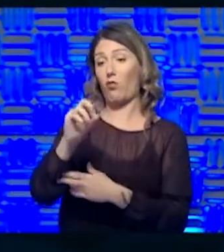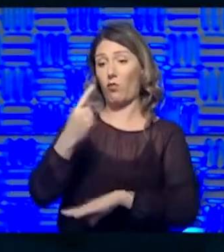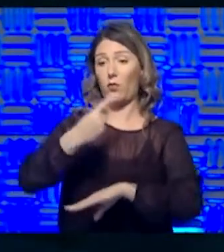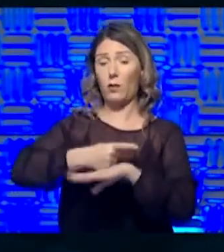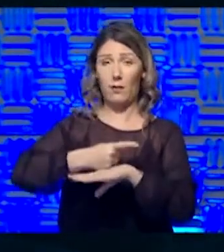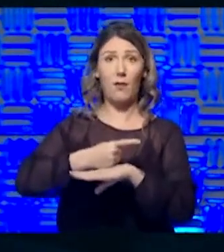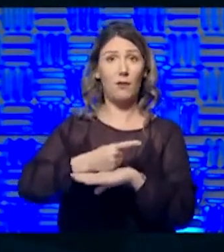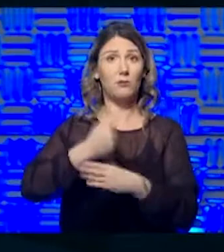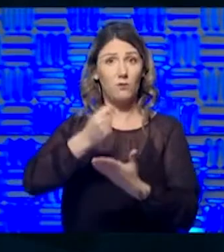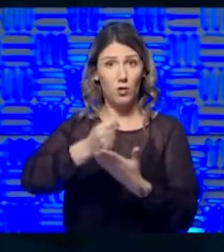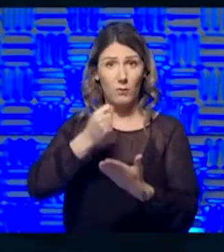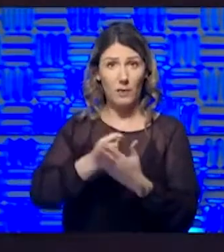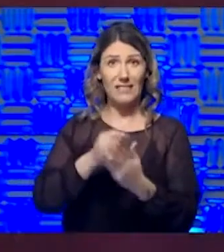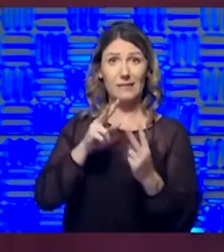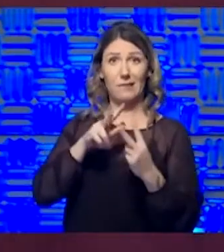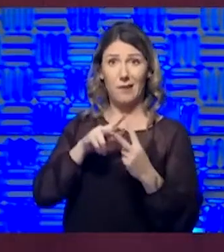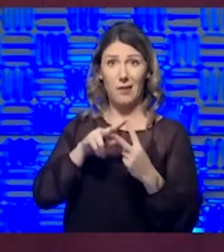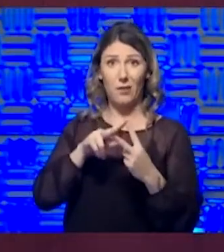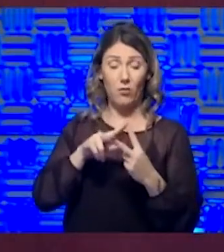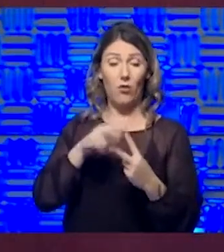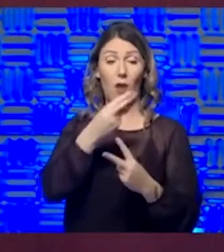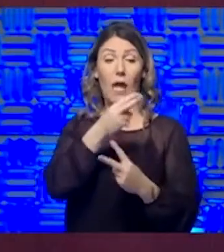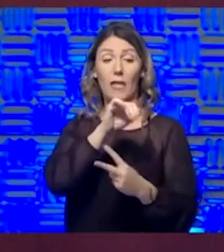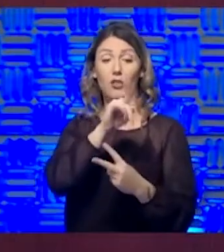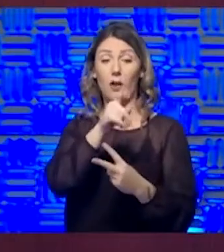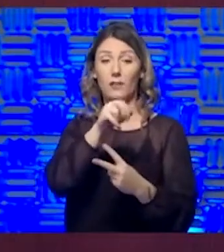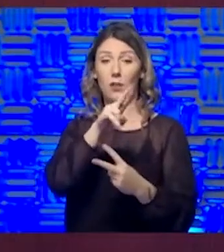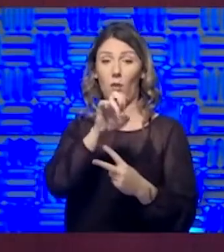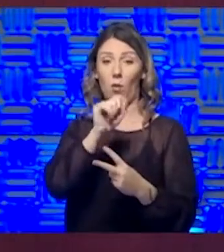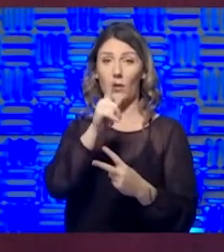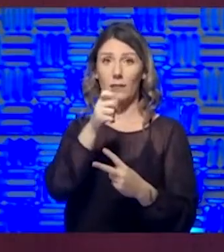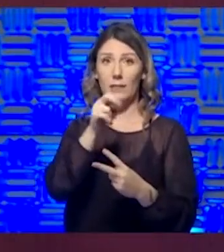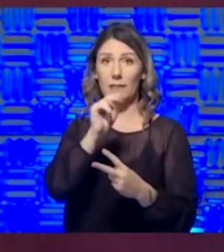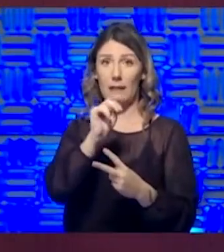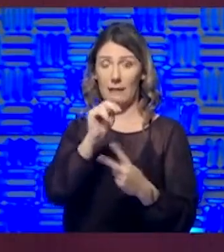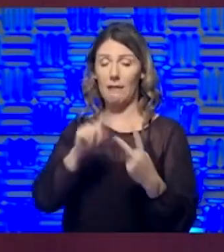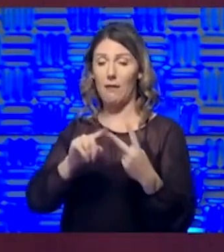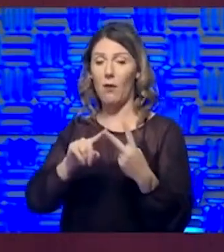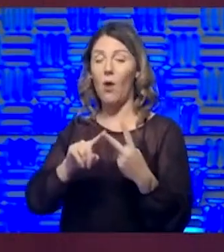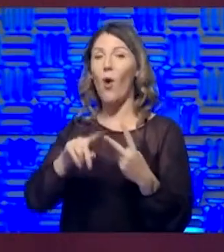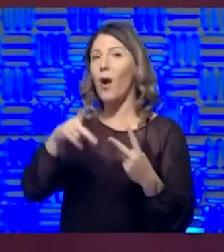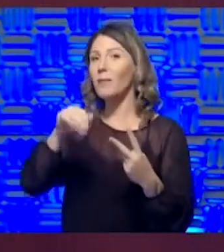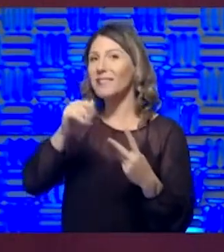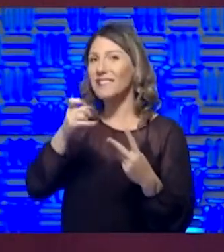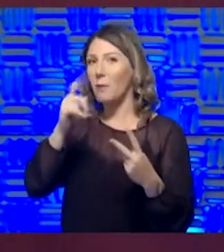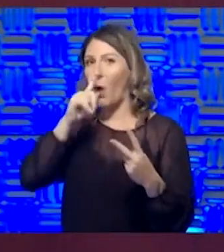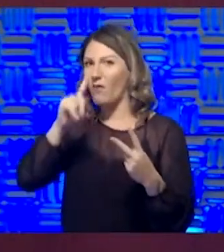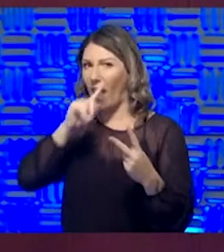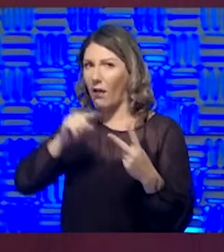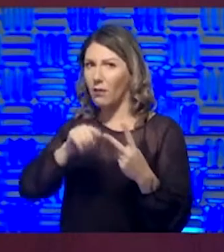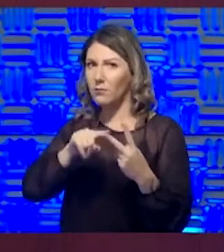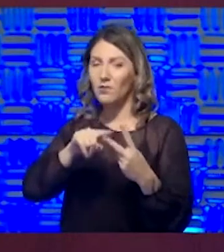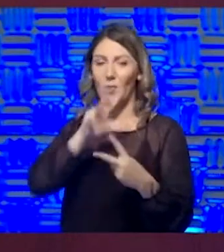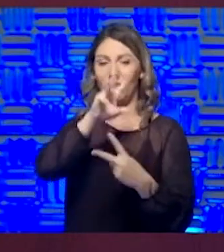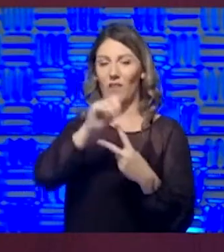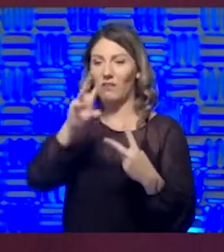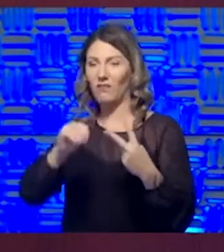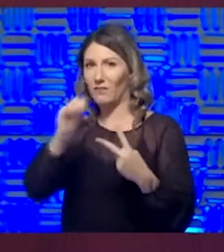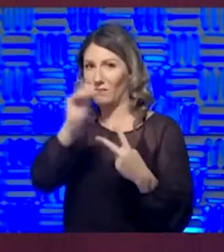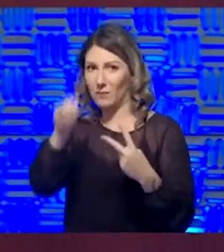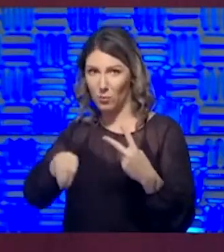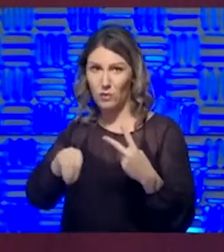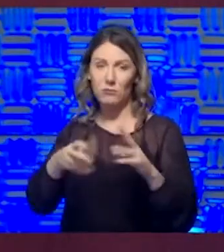either hydroxychloroquine or placebo. So you get a flip of the coin, 50-50% chance of whether or not you're going to get the real